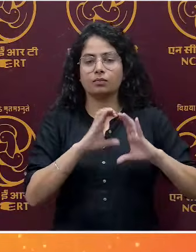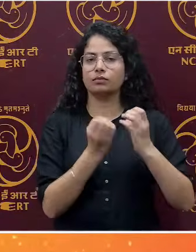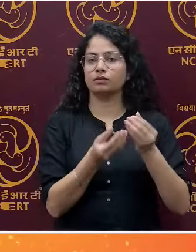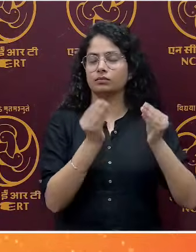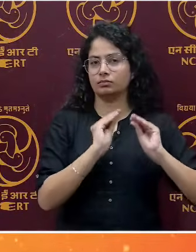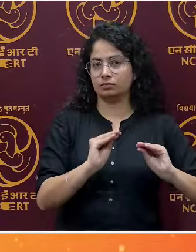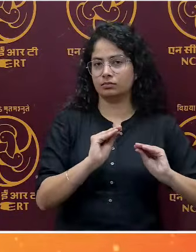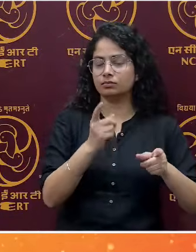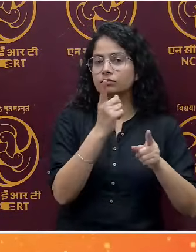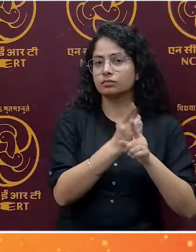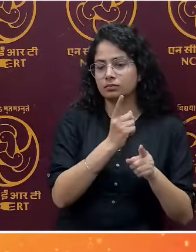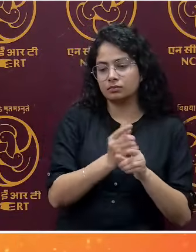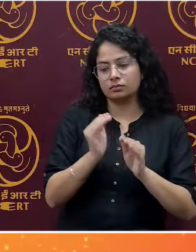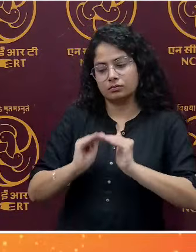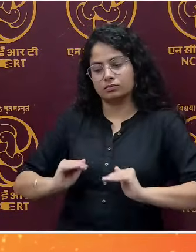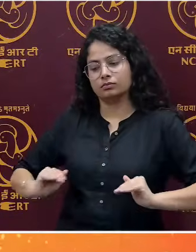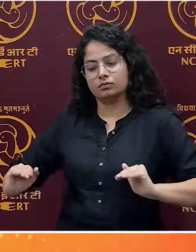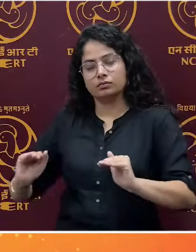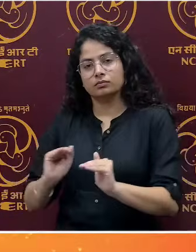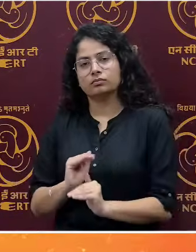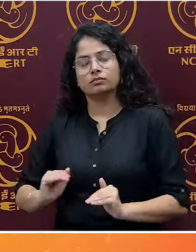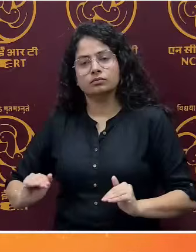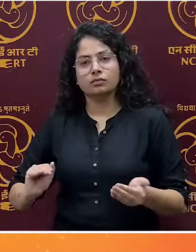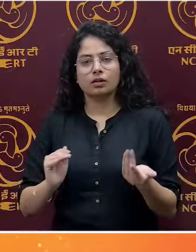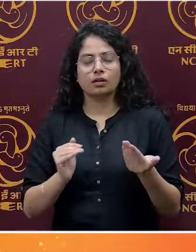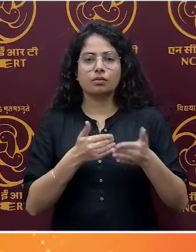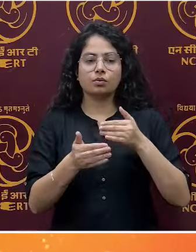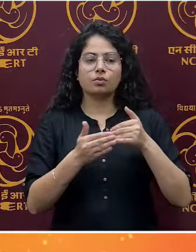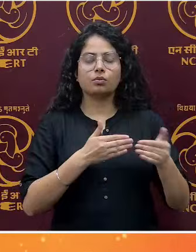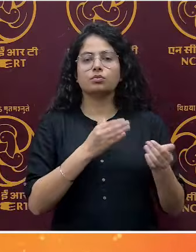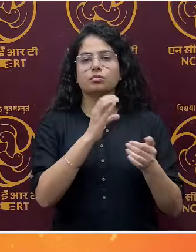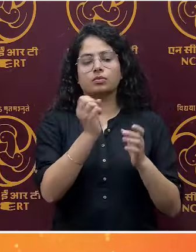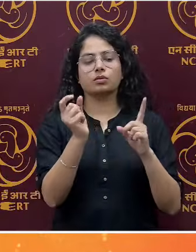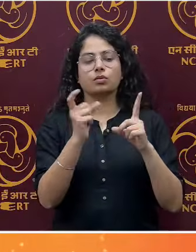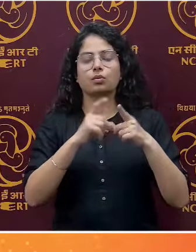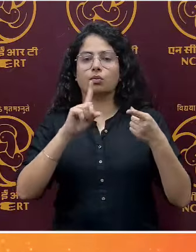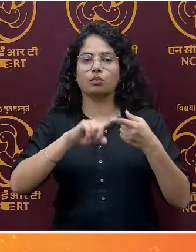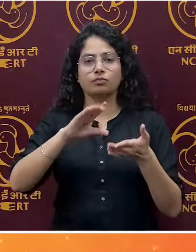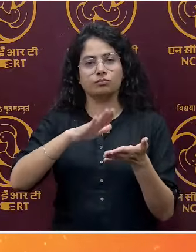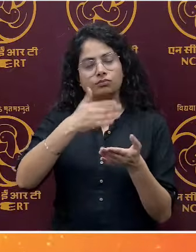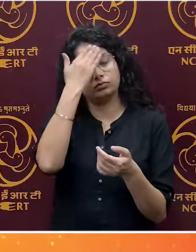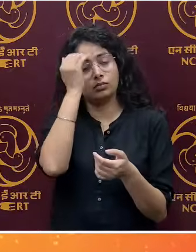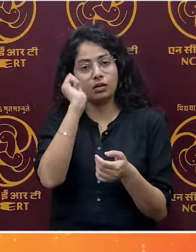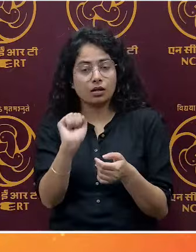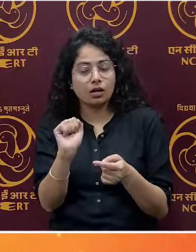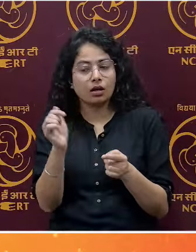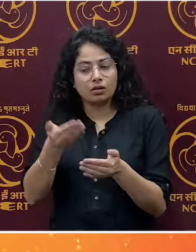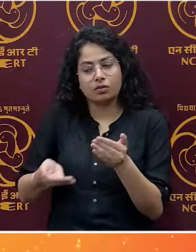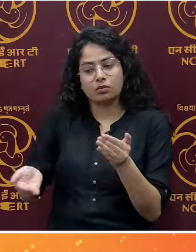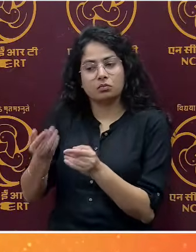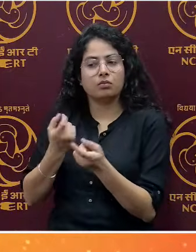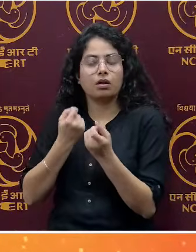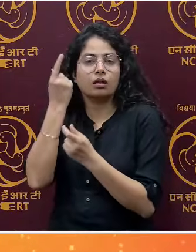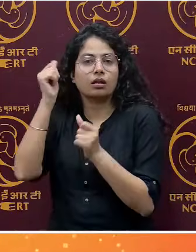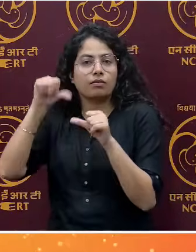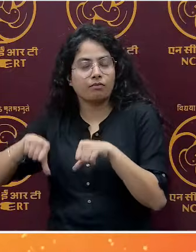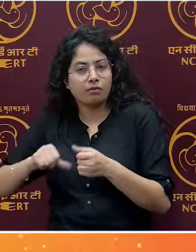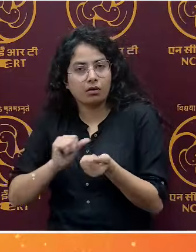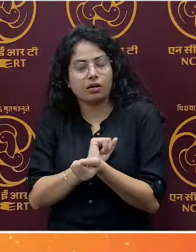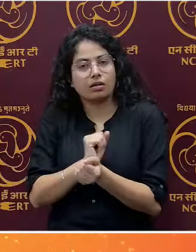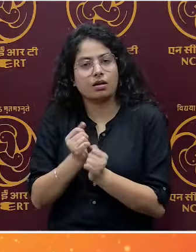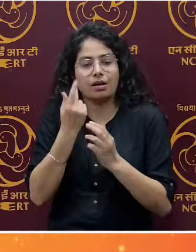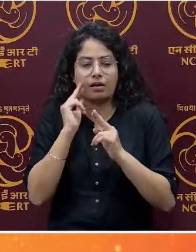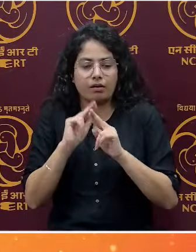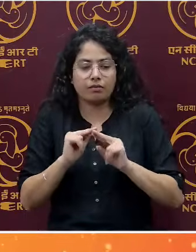know, the student is only going to mug up the code. They will not understand that how changing the values can make difference in the